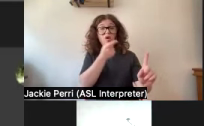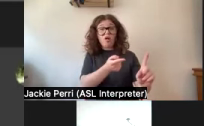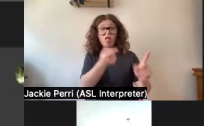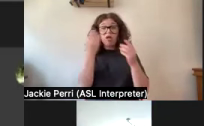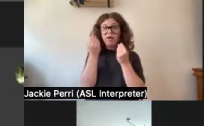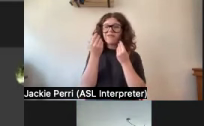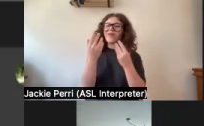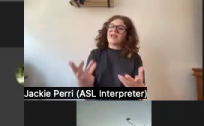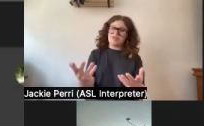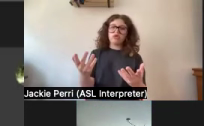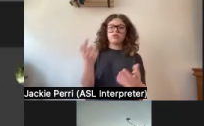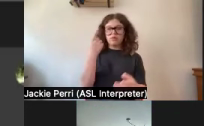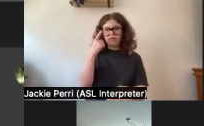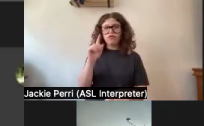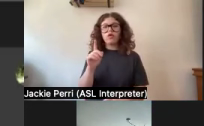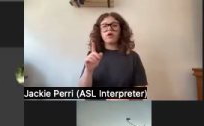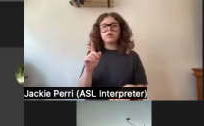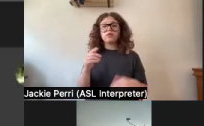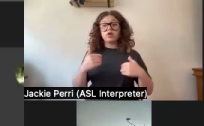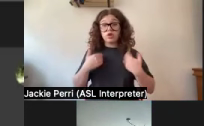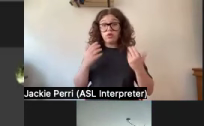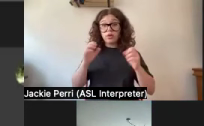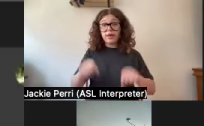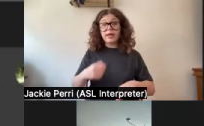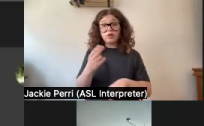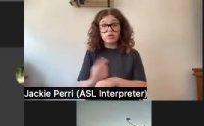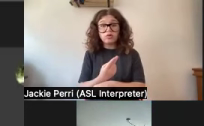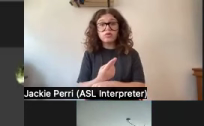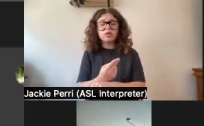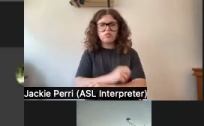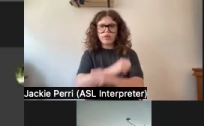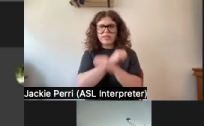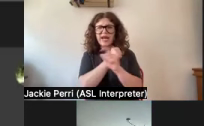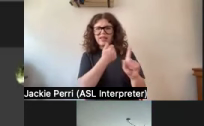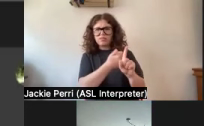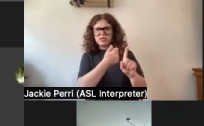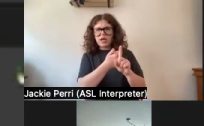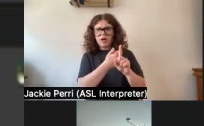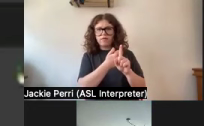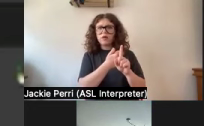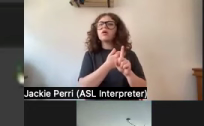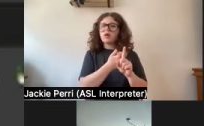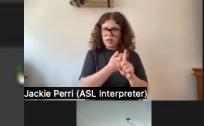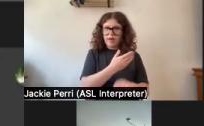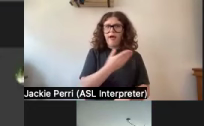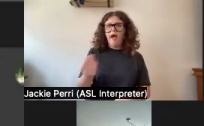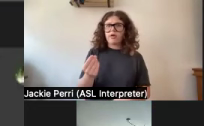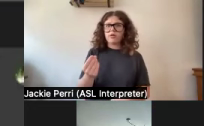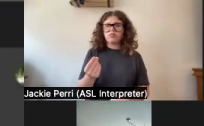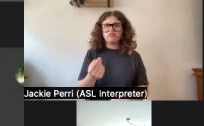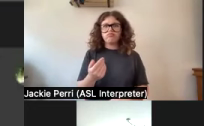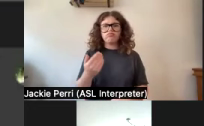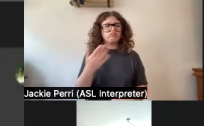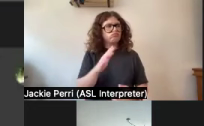information that youth can then use to better protect themselves and assert their bodily autonomy.